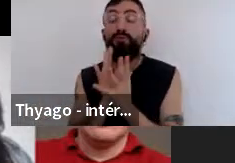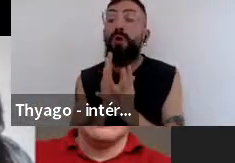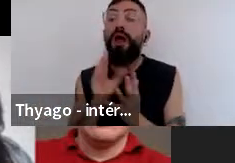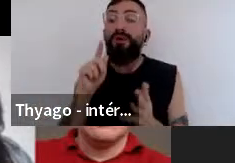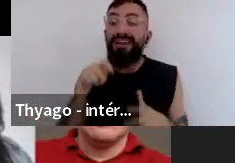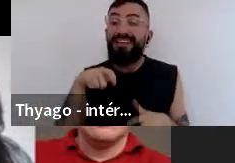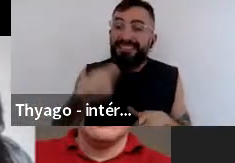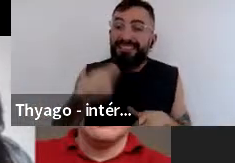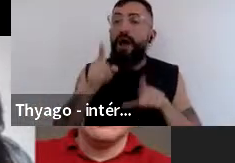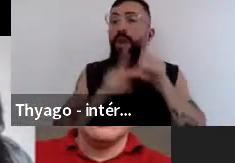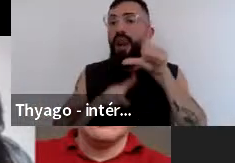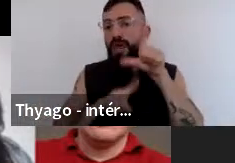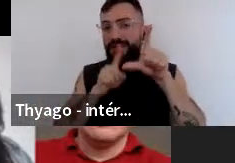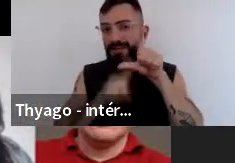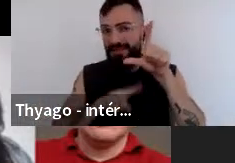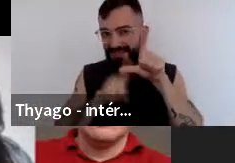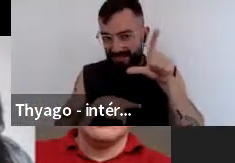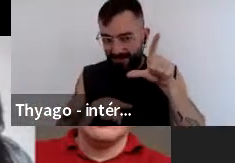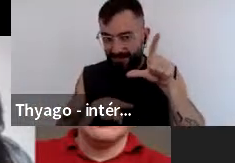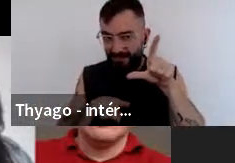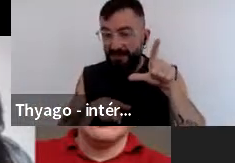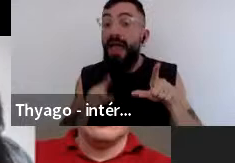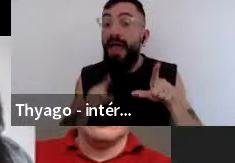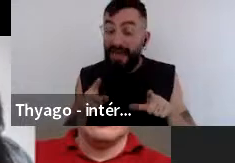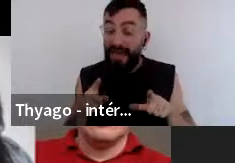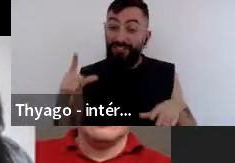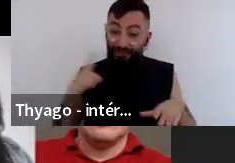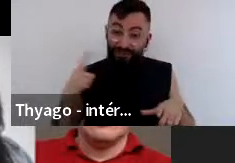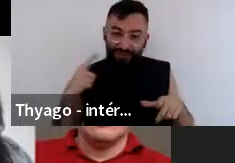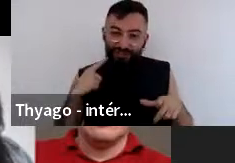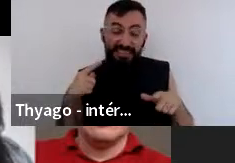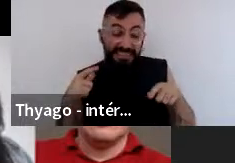signs which had their